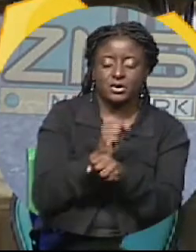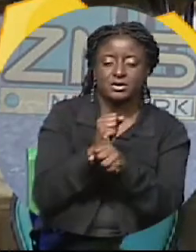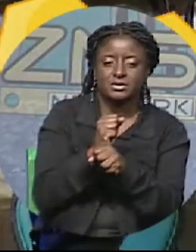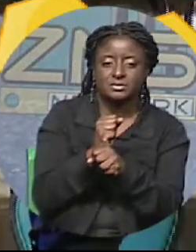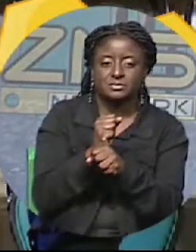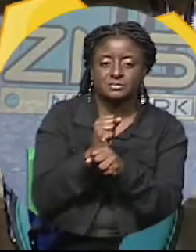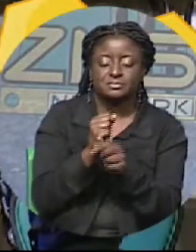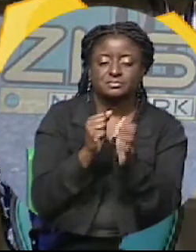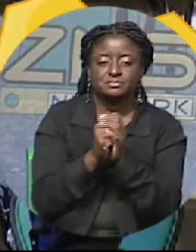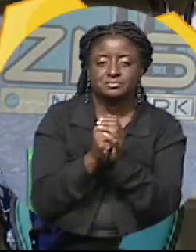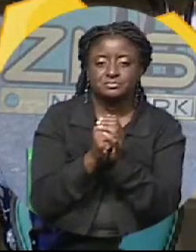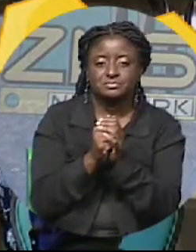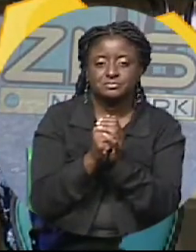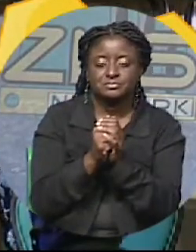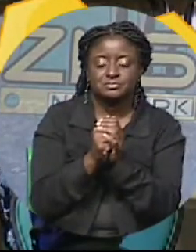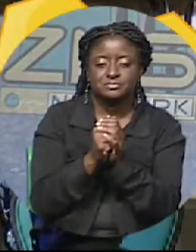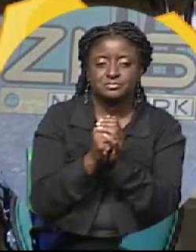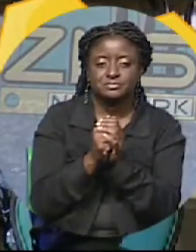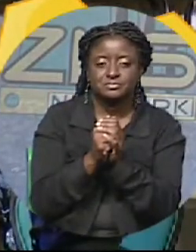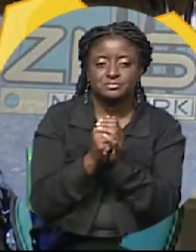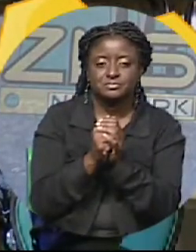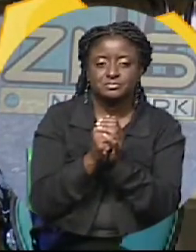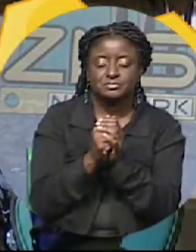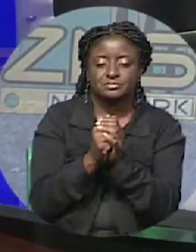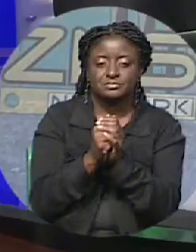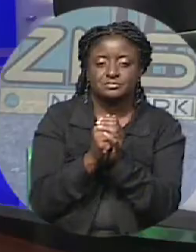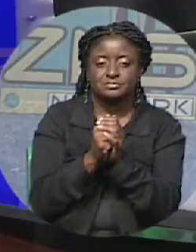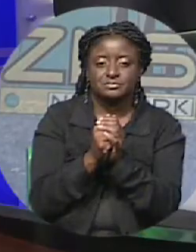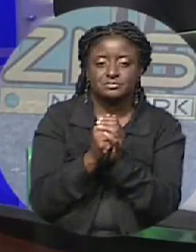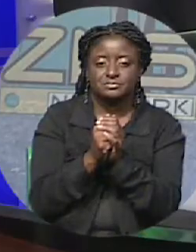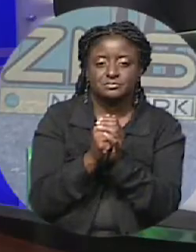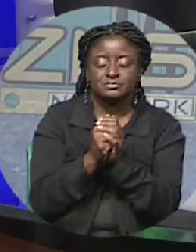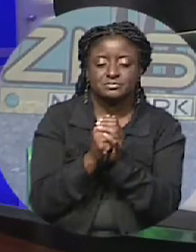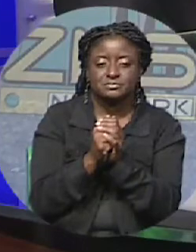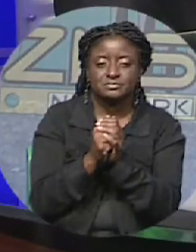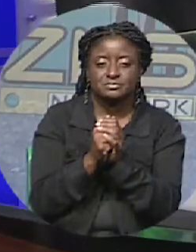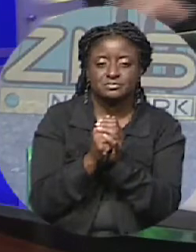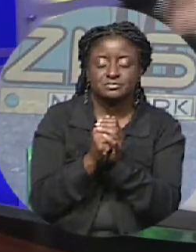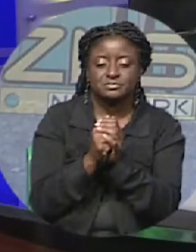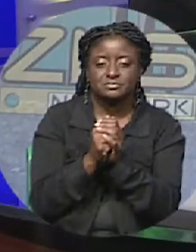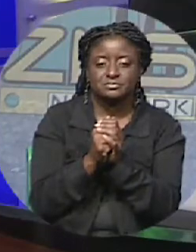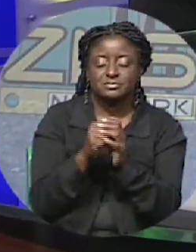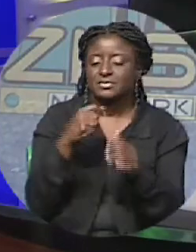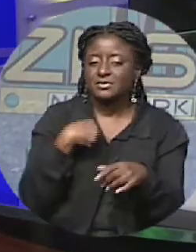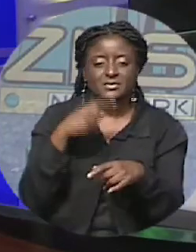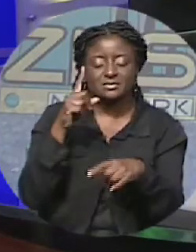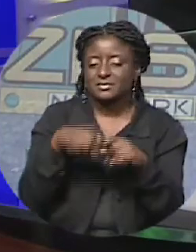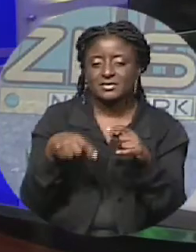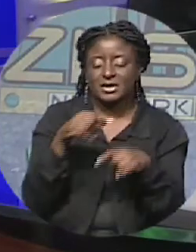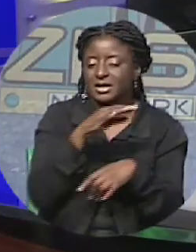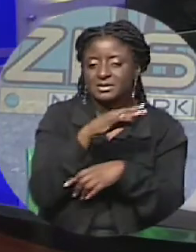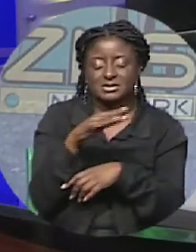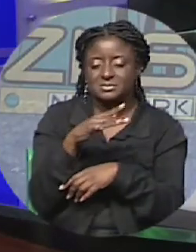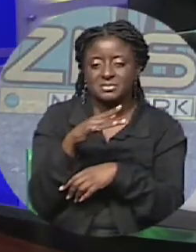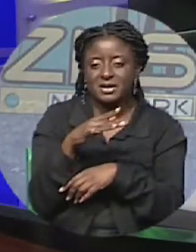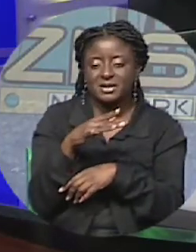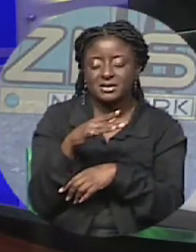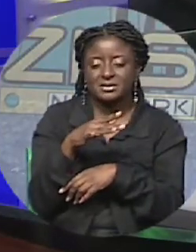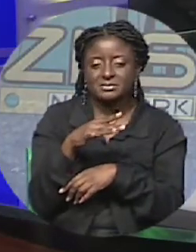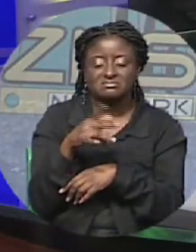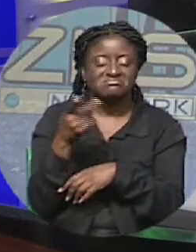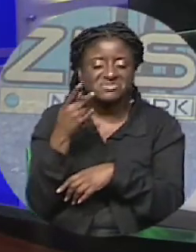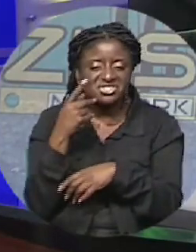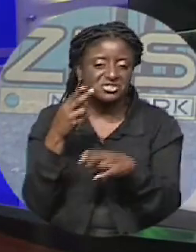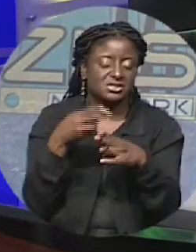far. Keishla Adderley, ZNS Network News. I couldn't spell Keishla name. I can't, like literally inheritance. I had to double